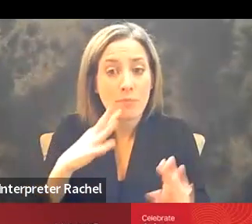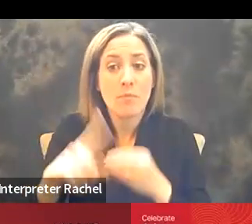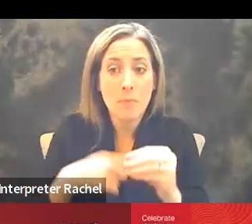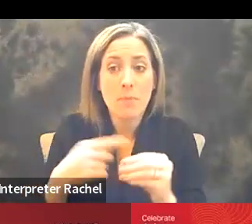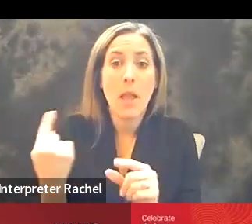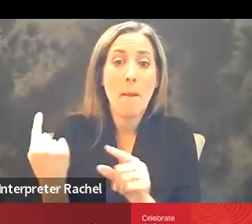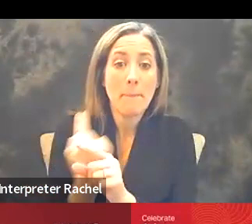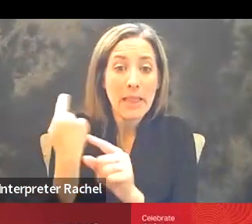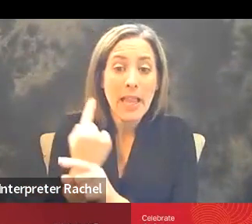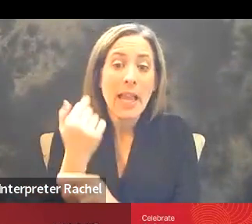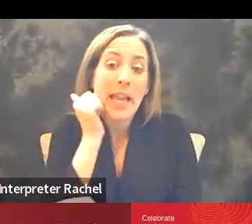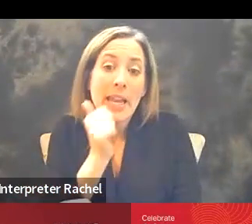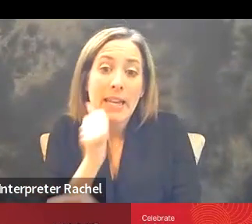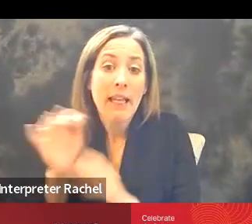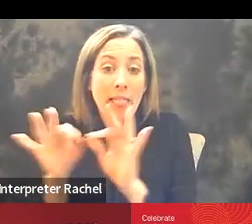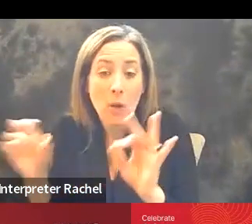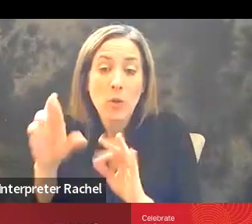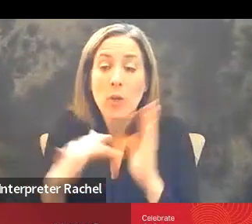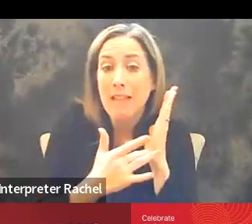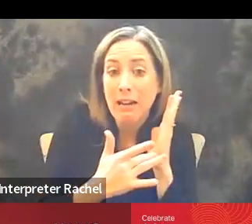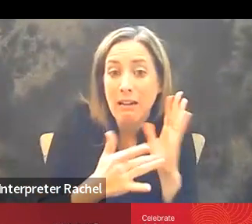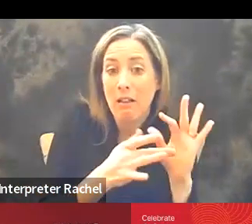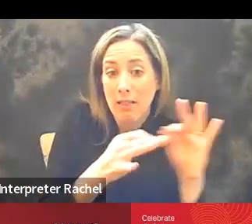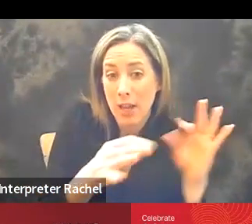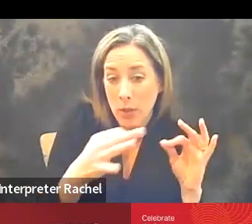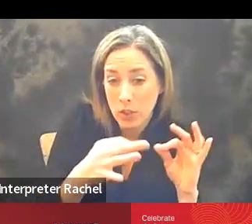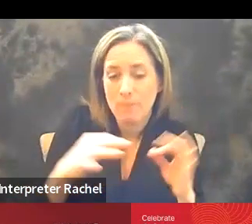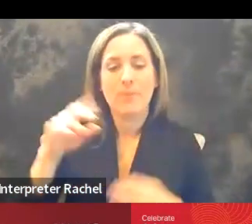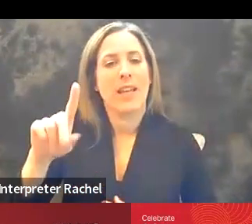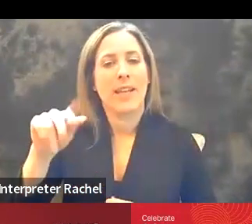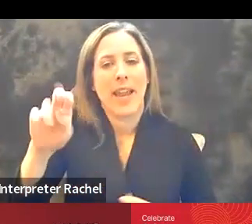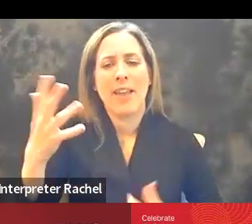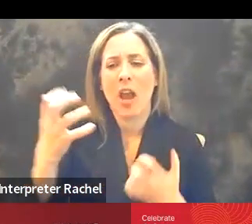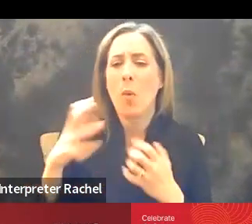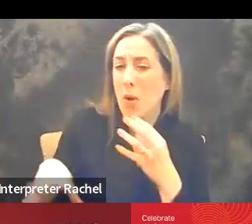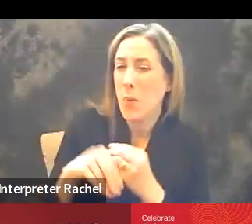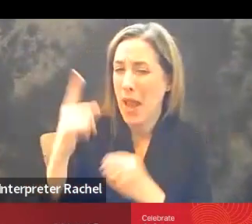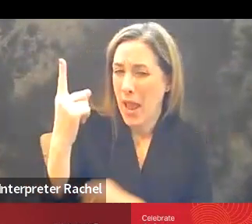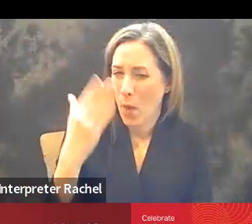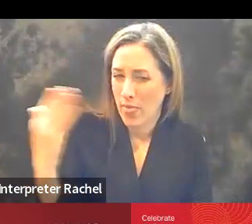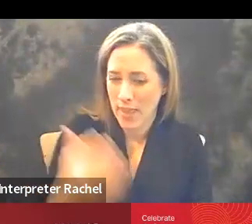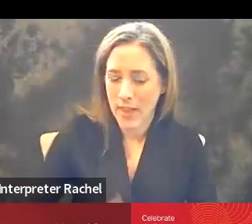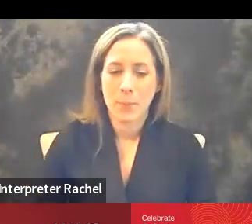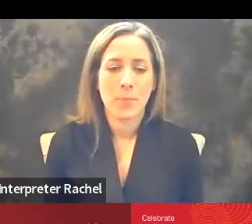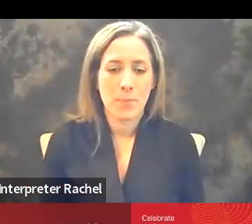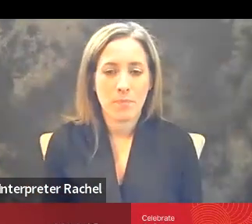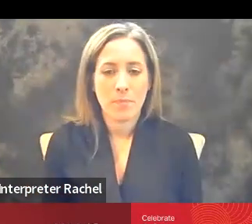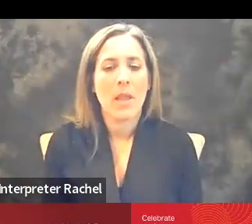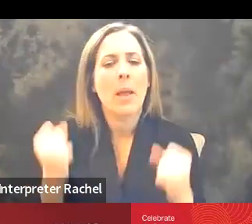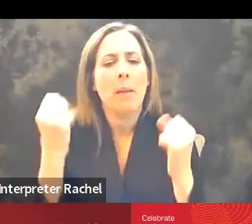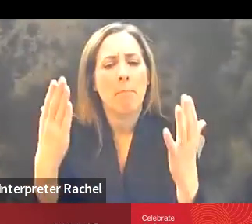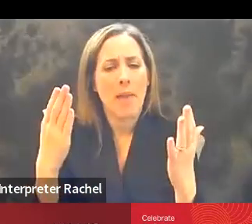technical language? I do want to add one thing, which is you're not going to, I think a lot of doctors